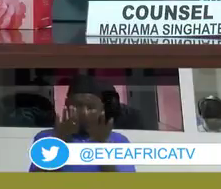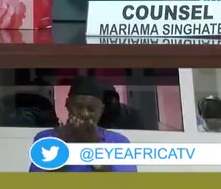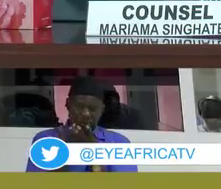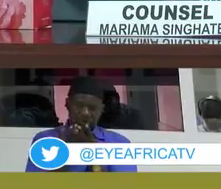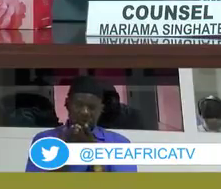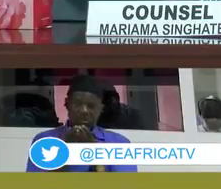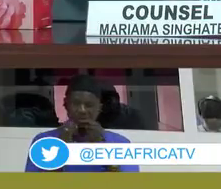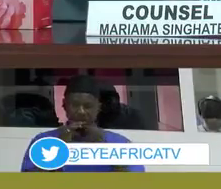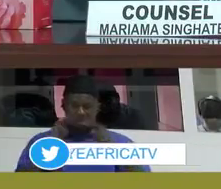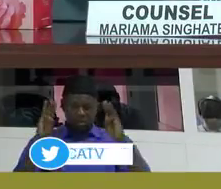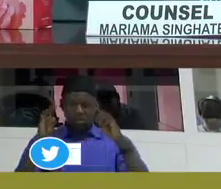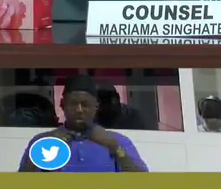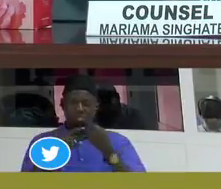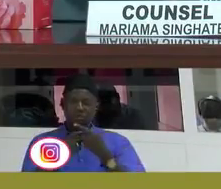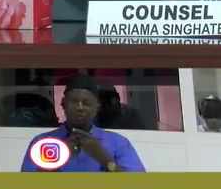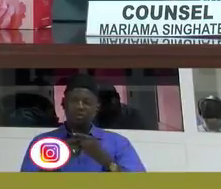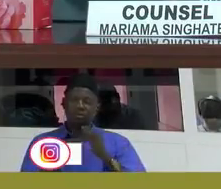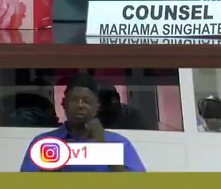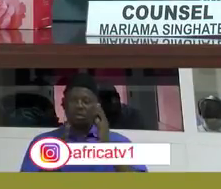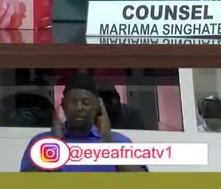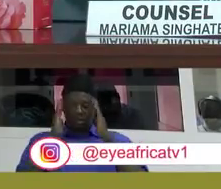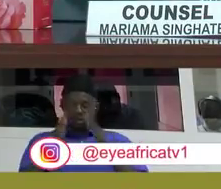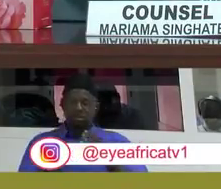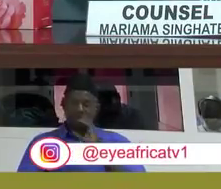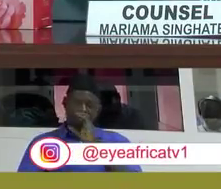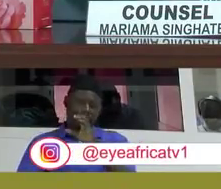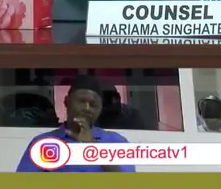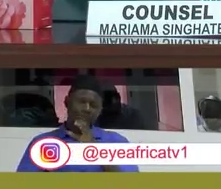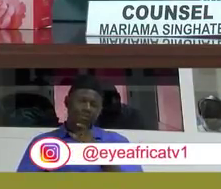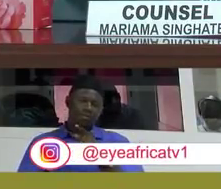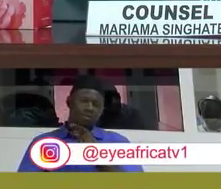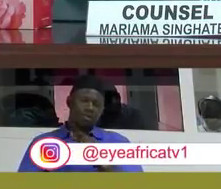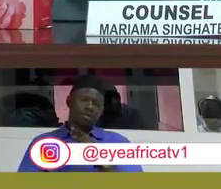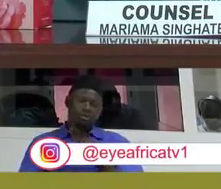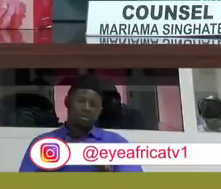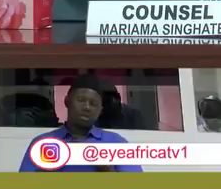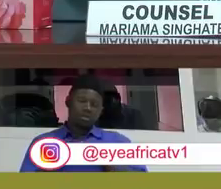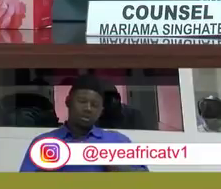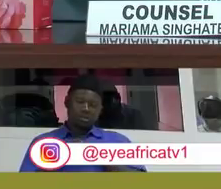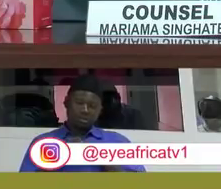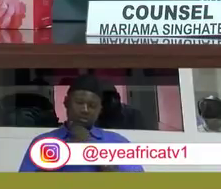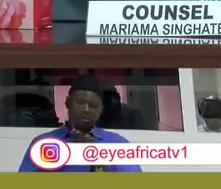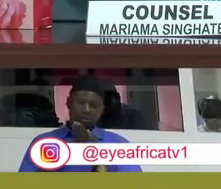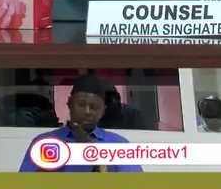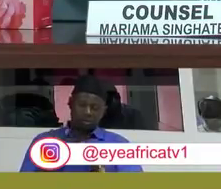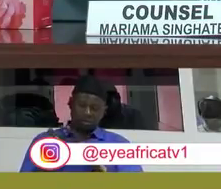of Islamic State. That is by itself